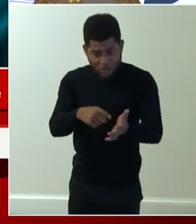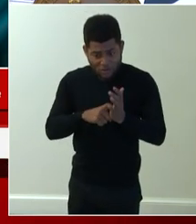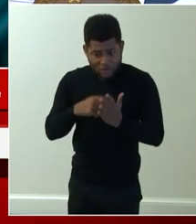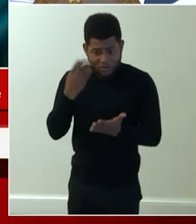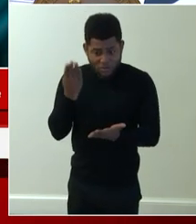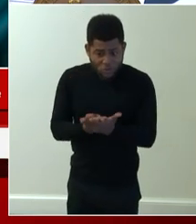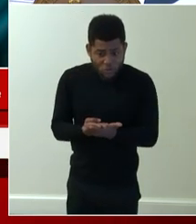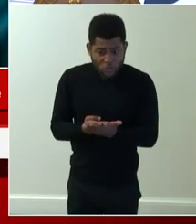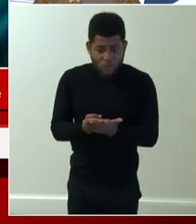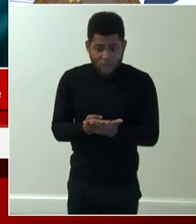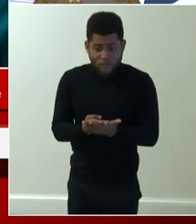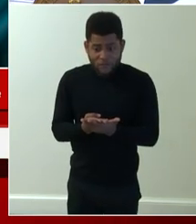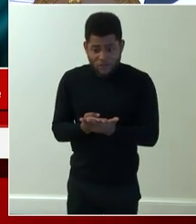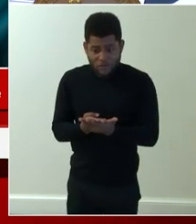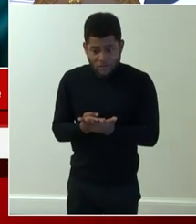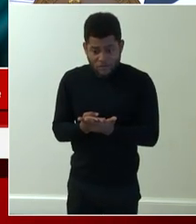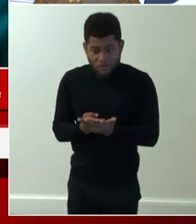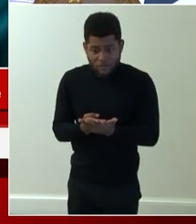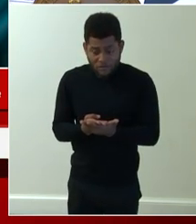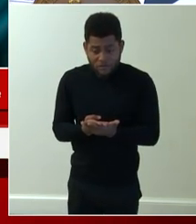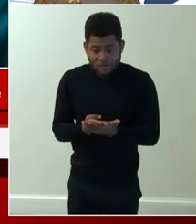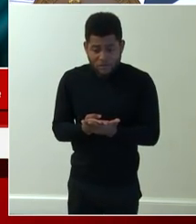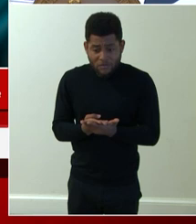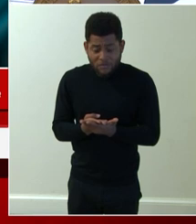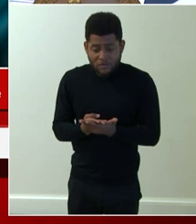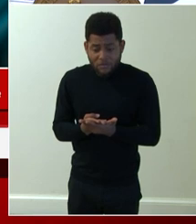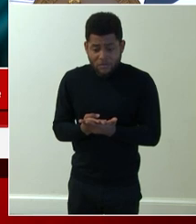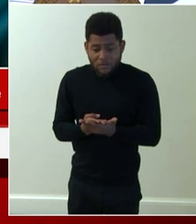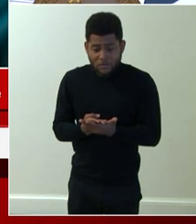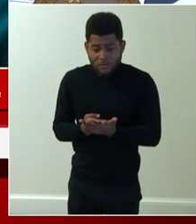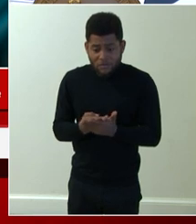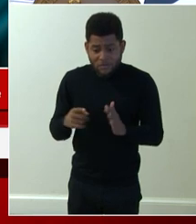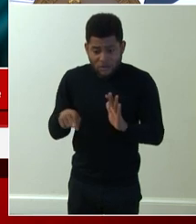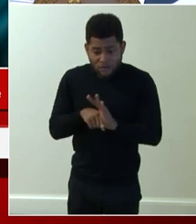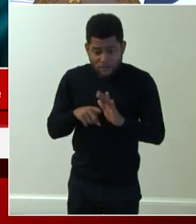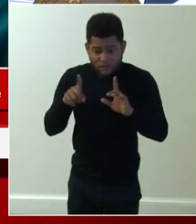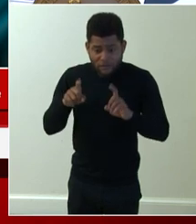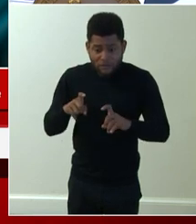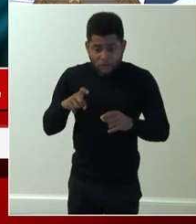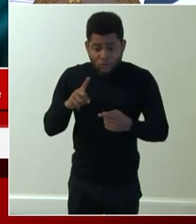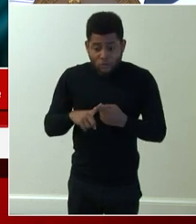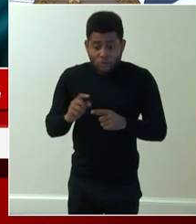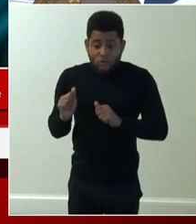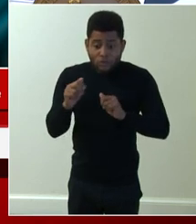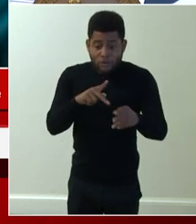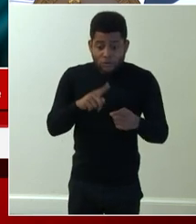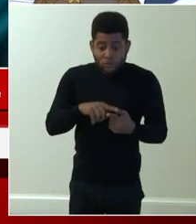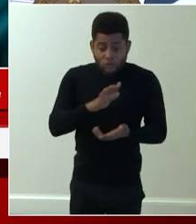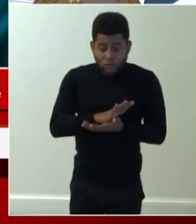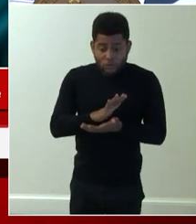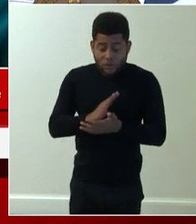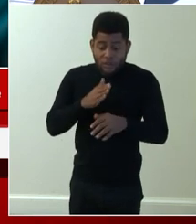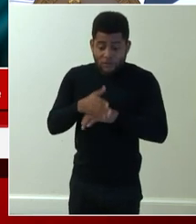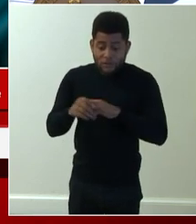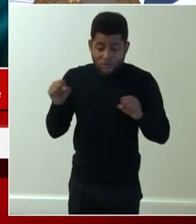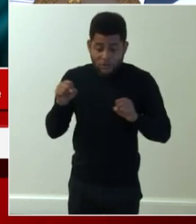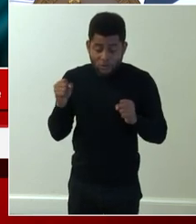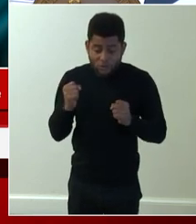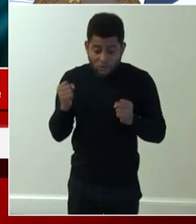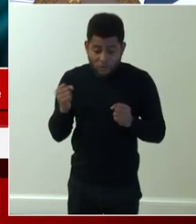you said this before, I want to clarify, are students required to prove a negative test to return to school after winter break, or the test simply gets available to